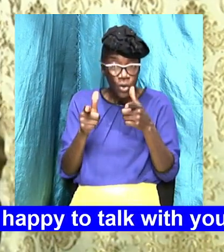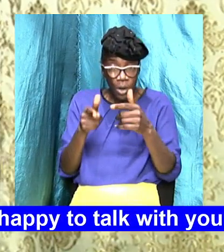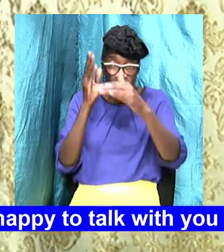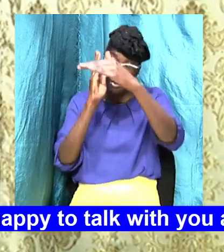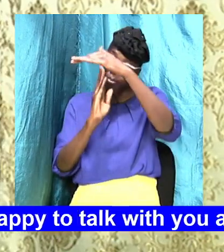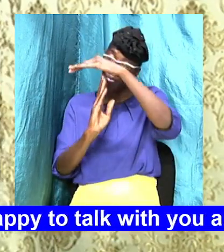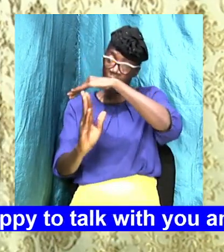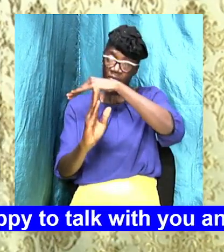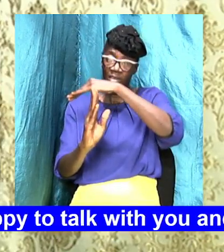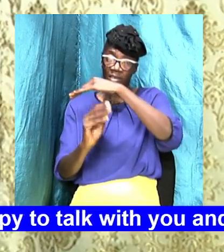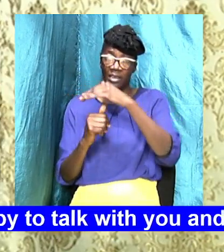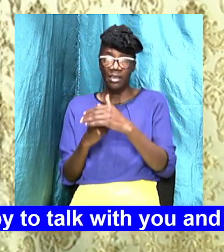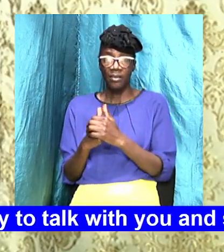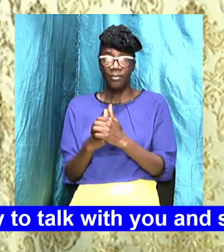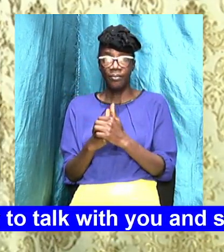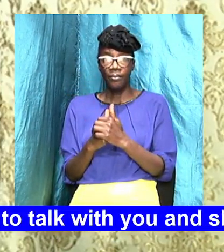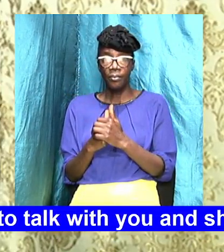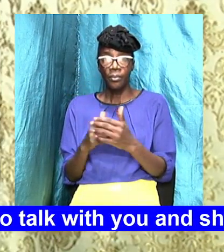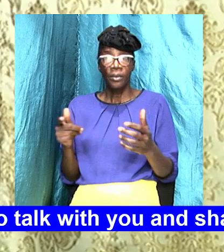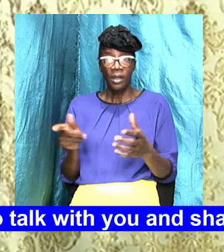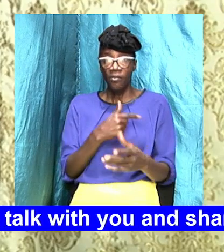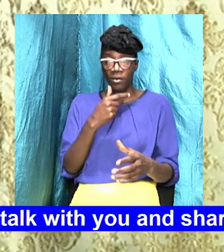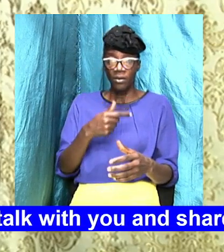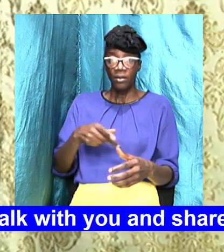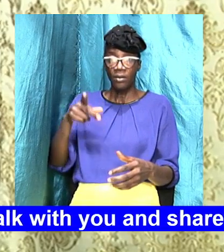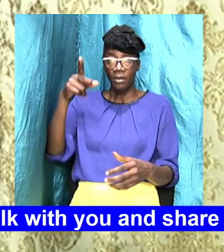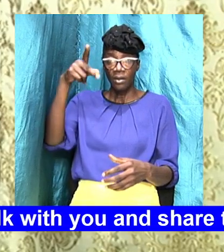prophecy. Amen. First Peter